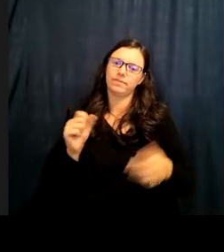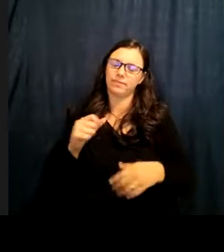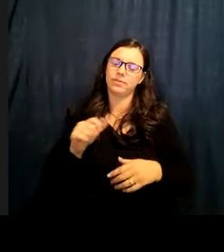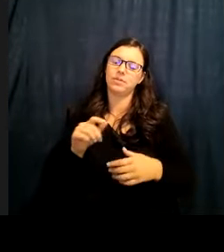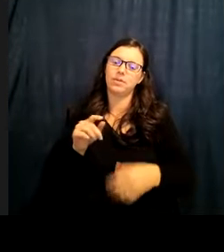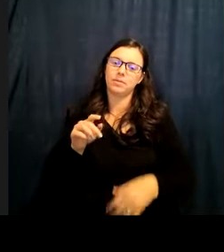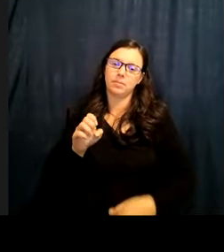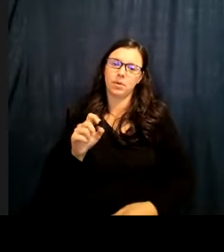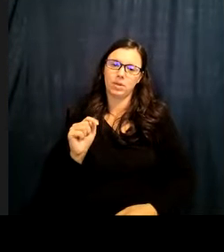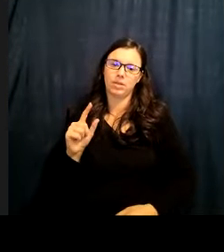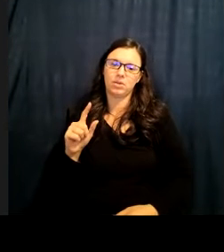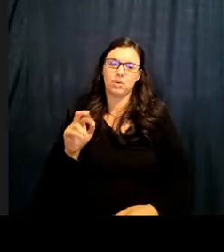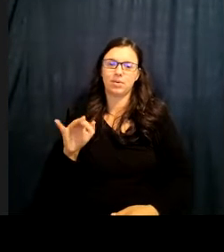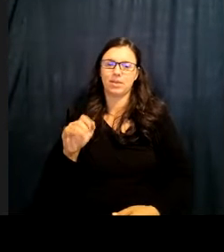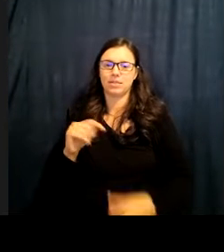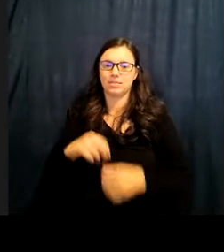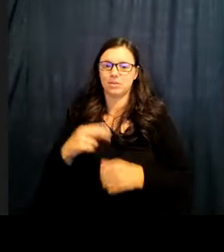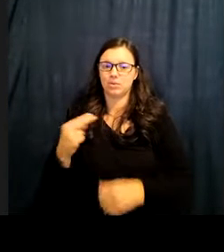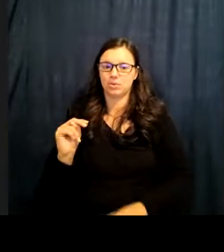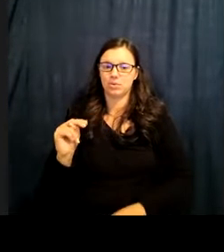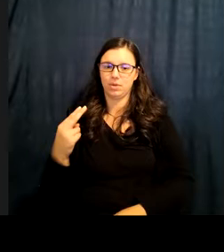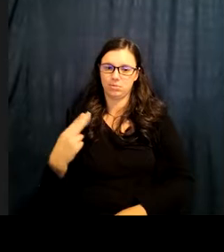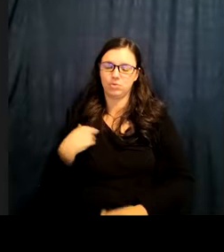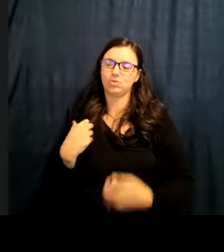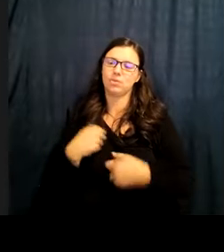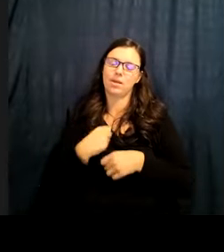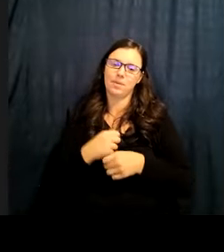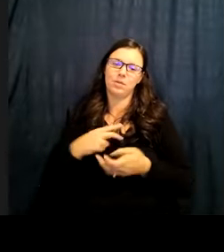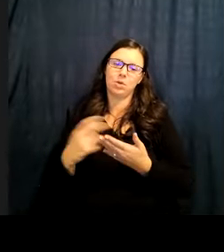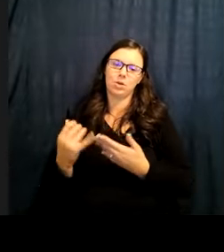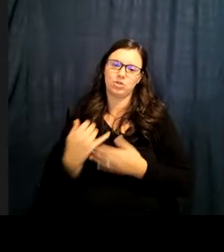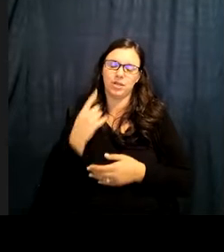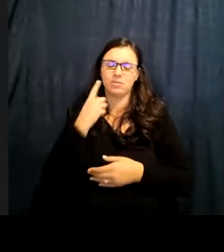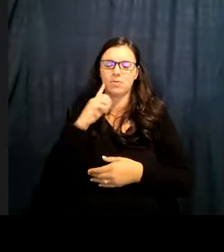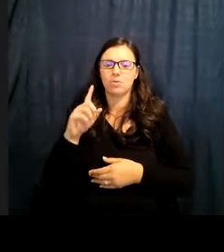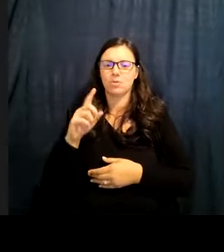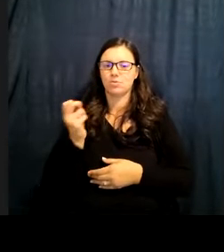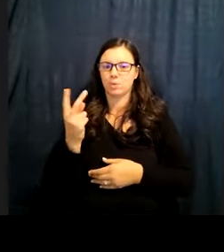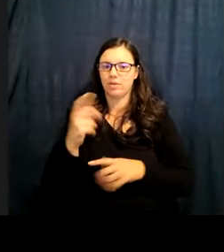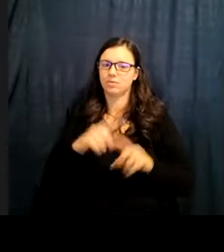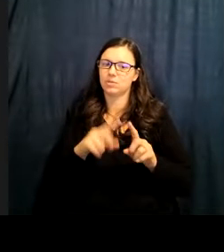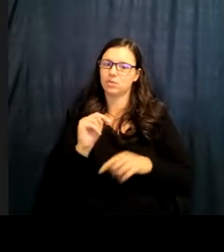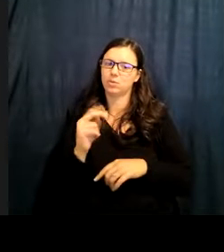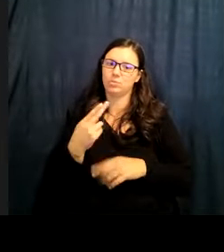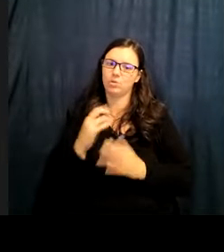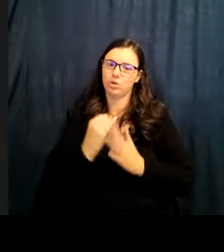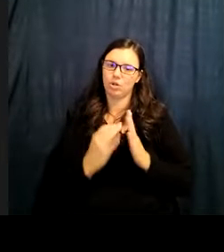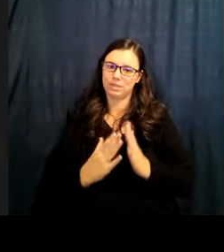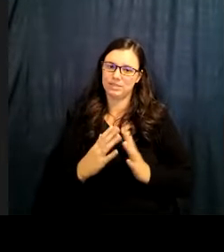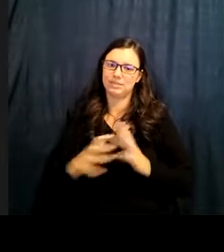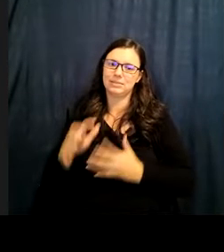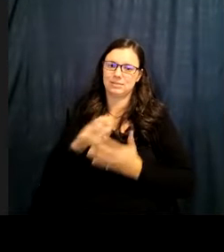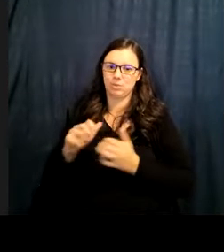laureate in New Hampshire, I made a project of a dozen New Hampshire artists and matched up with a